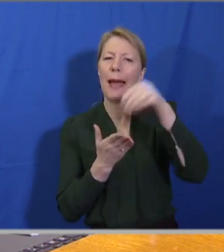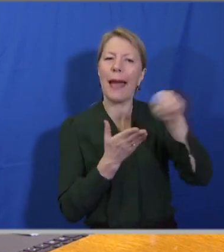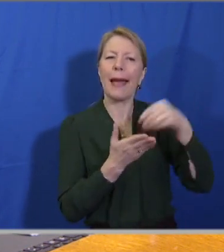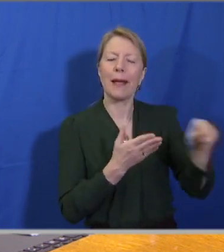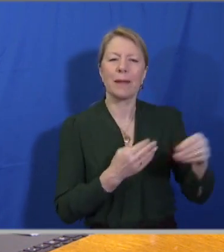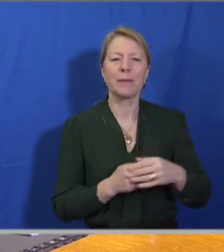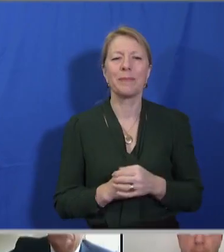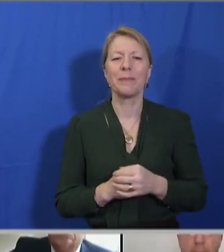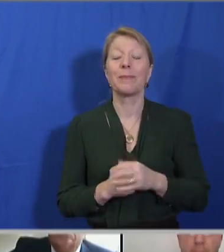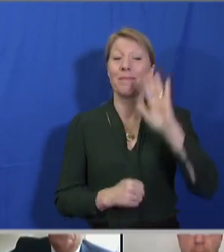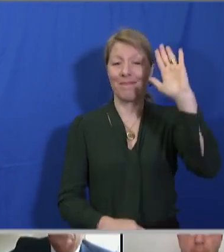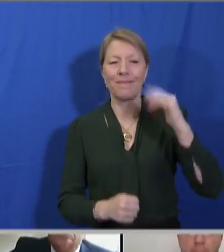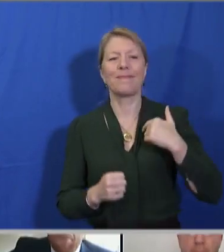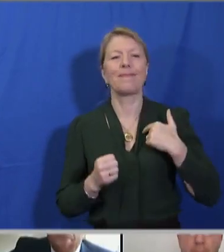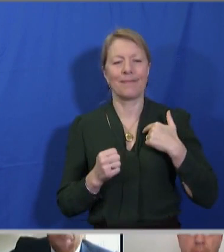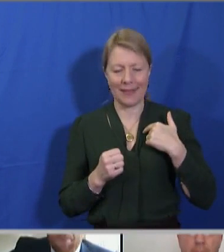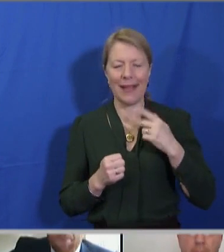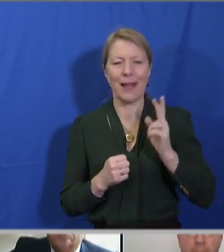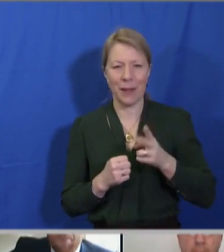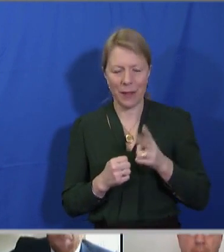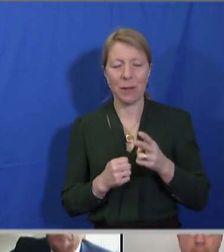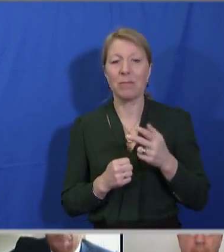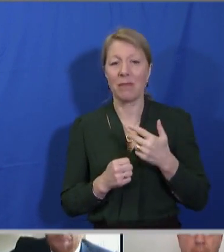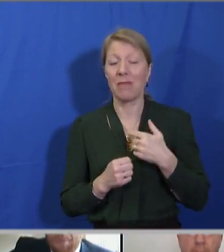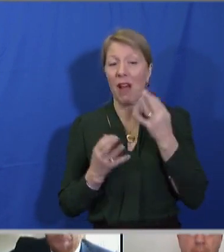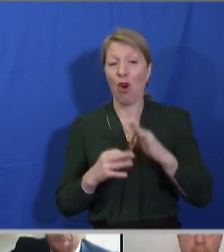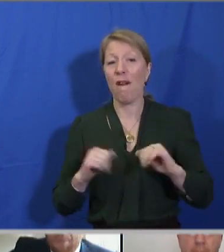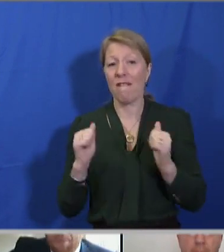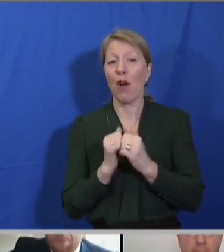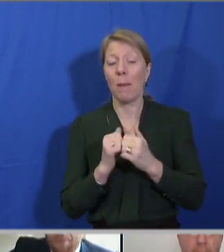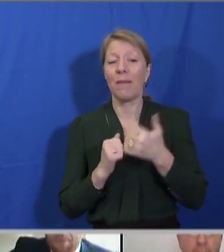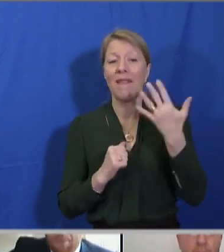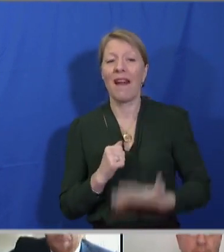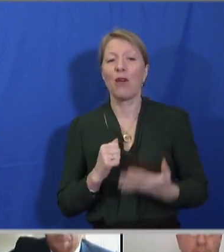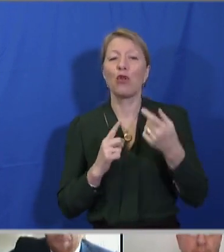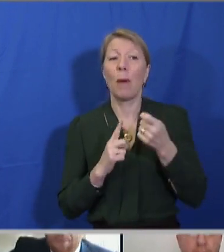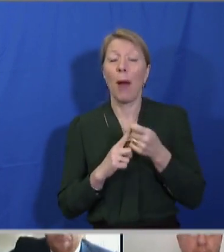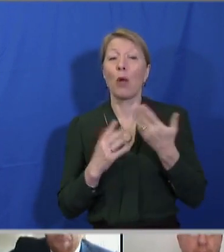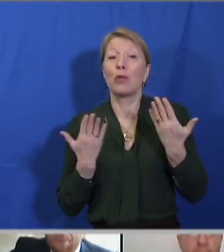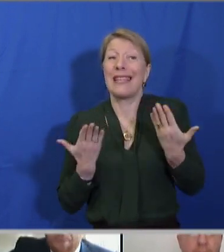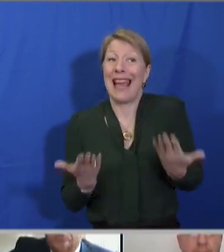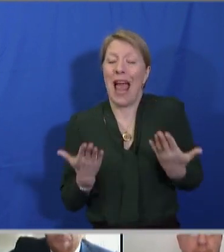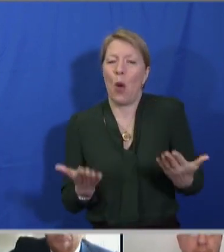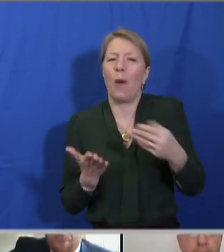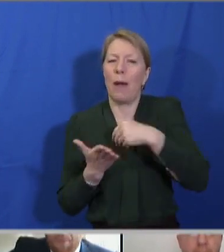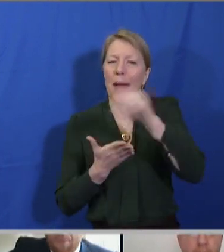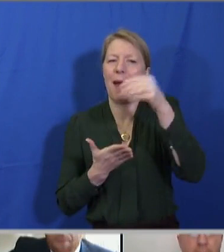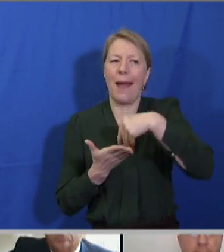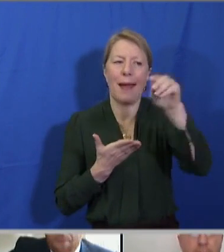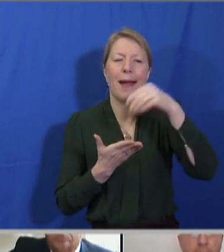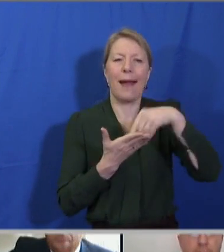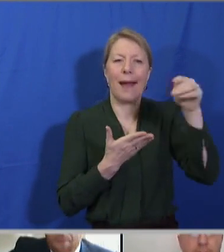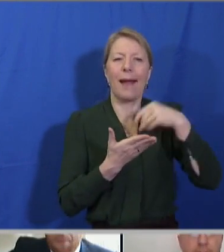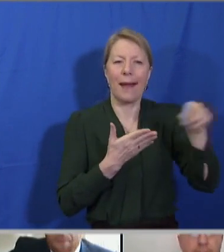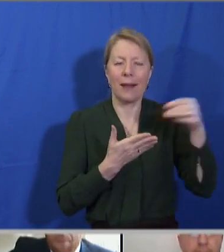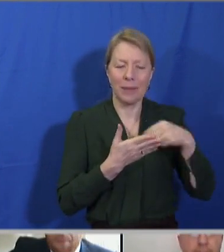McGugan again here. I can confirm that the £500 payment is being actively rolled out as we speak. There's been a number of elements to